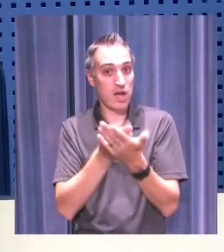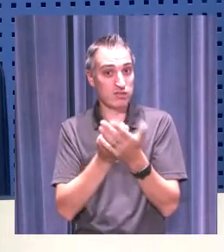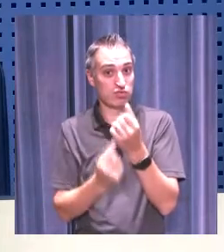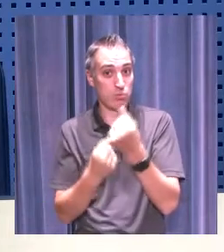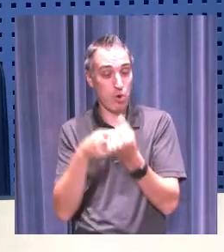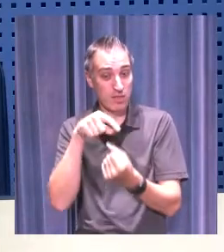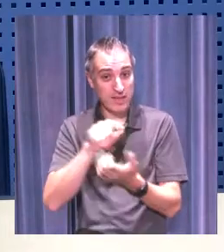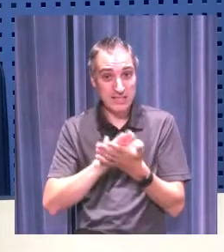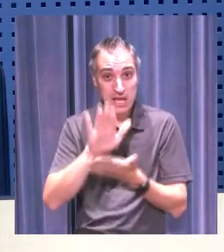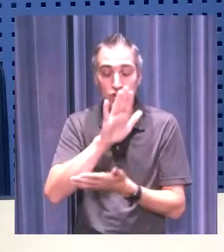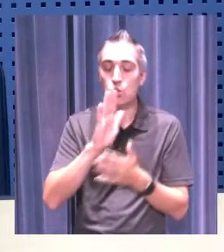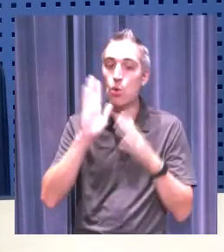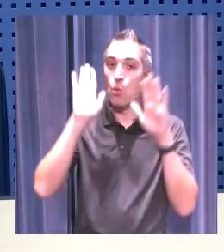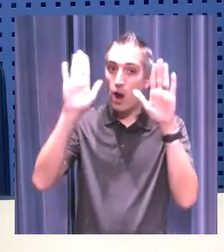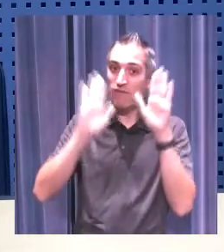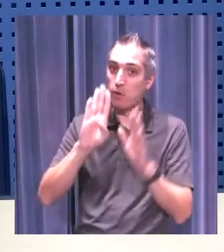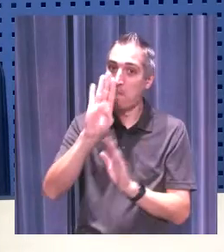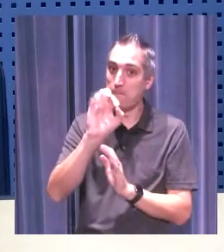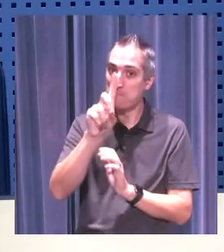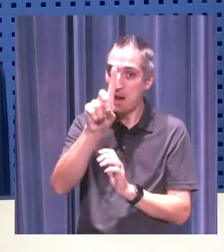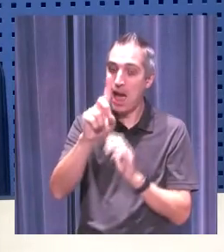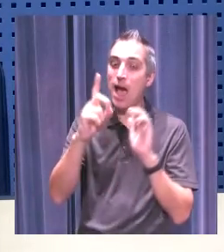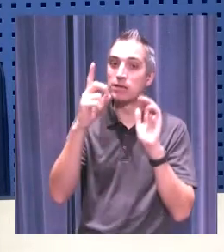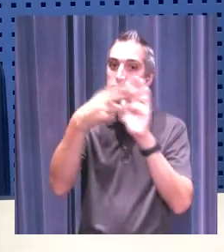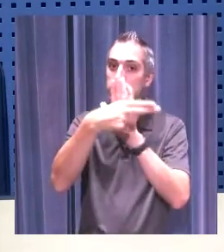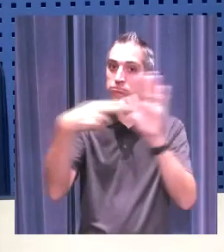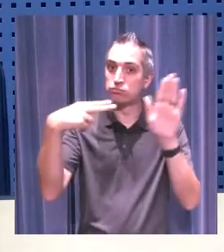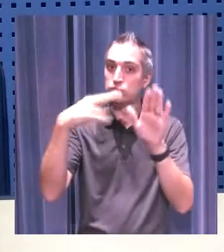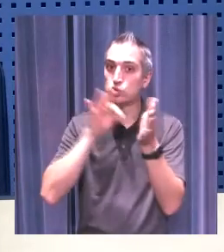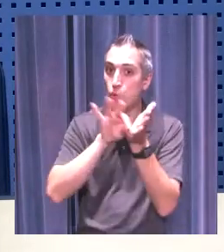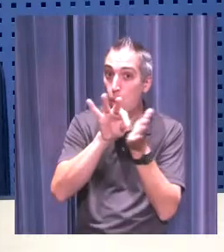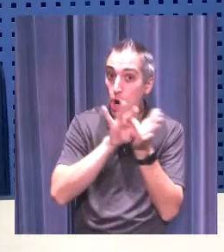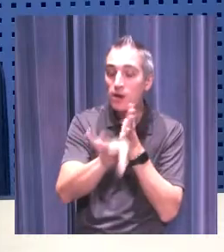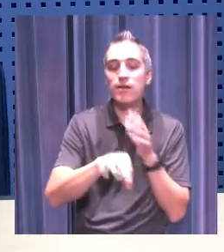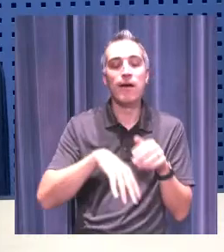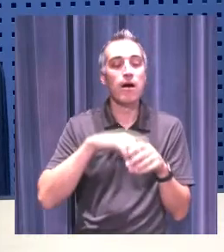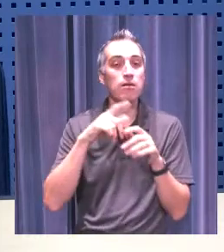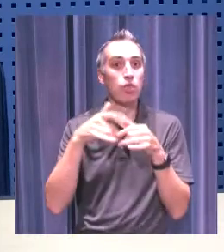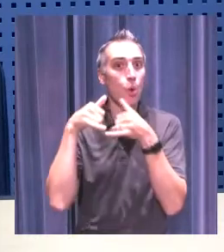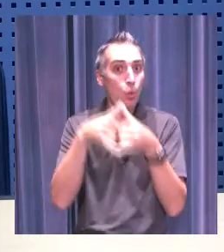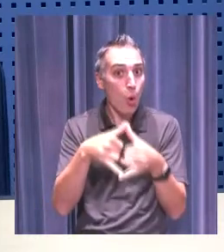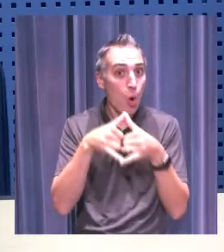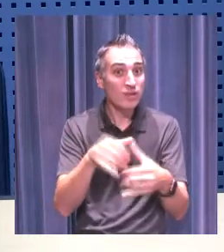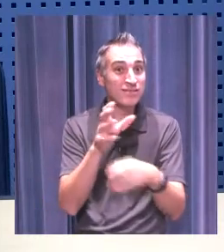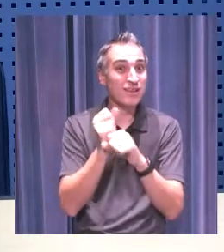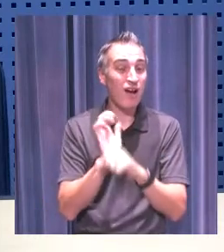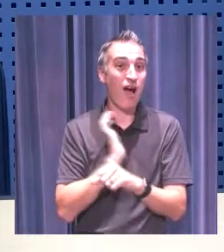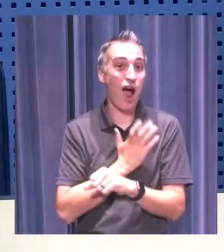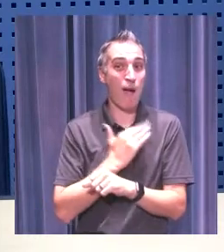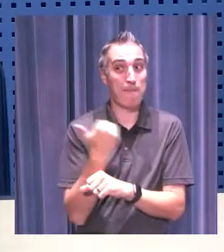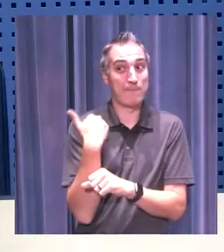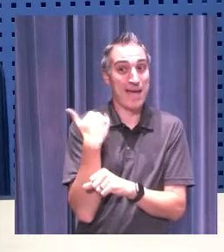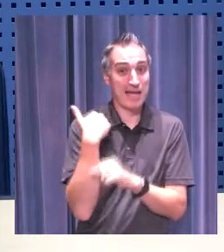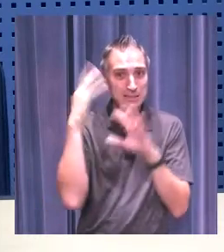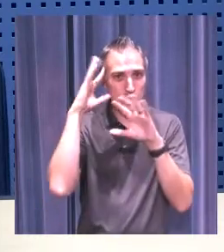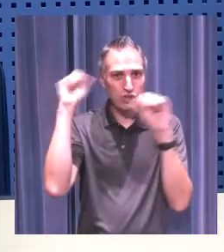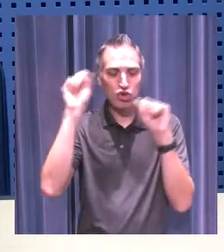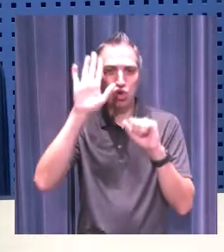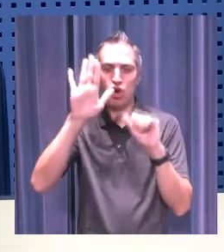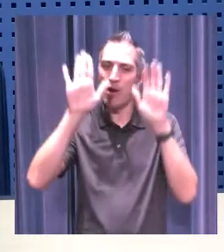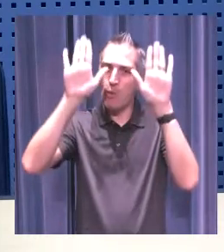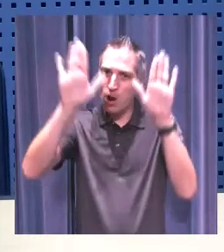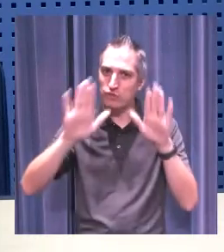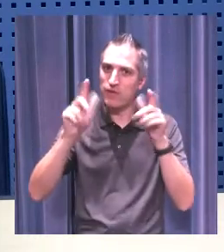despite the excellent bond ratings this college experiences, despite the awards received by our past president for her excellent